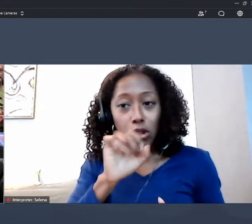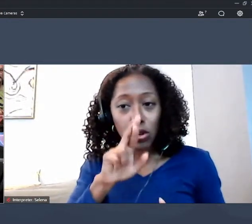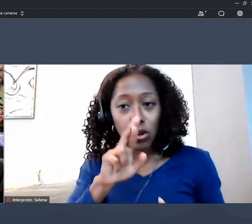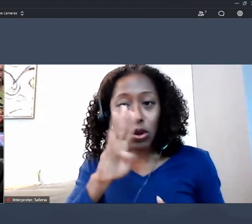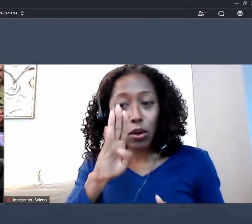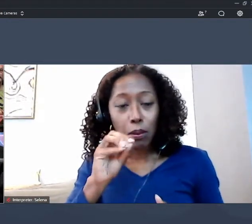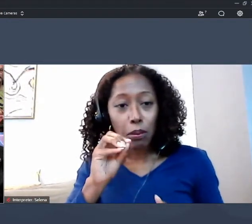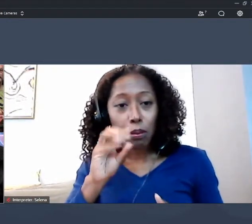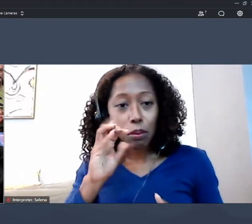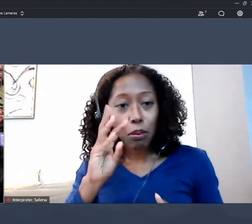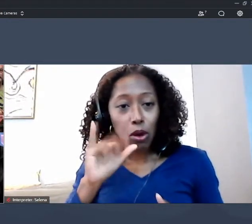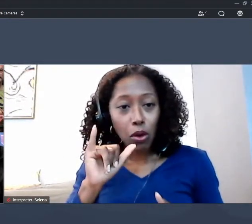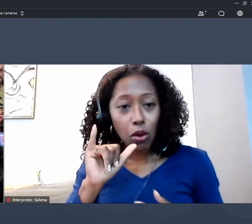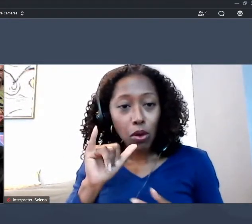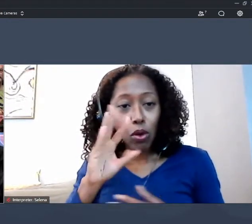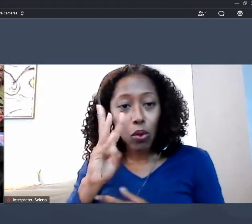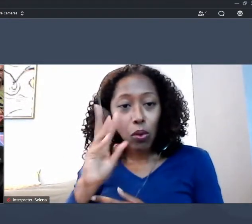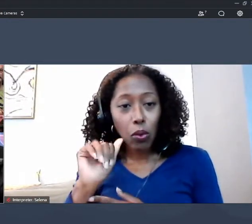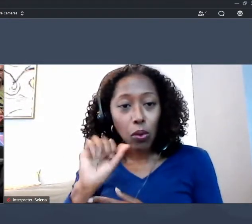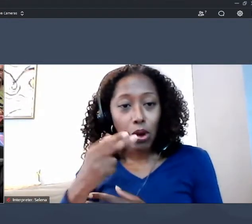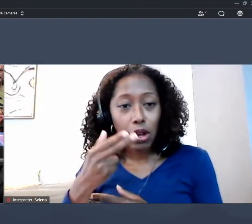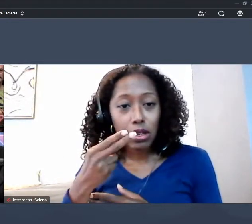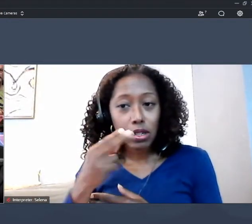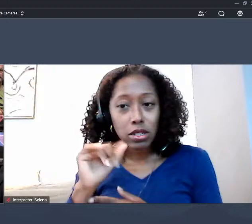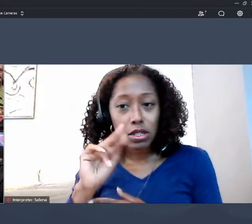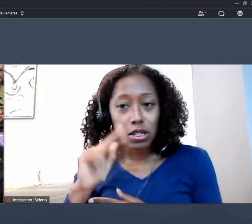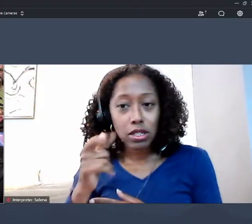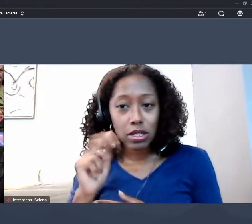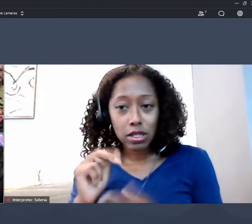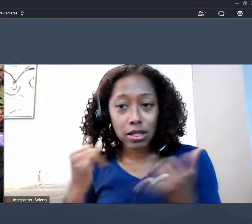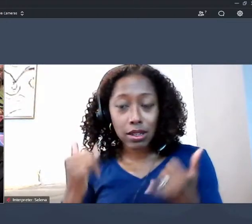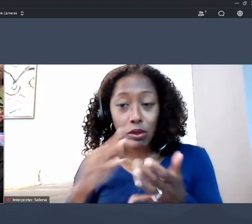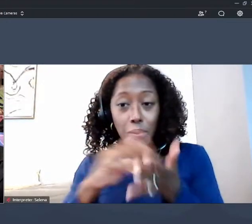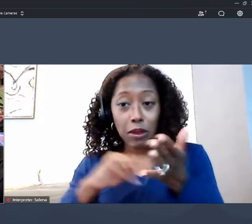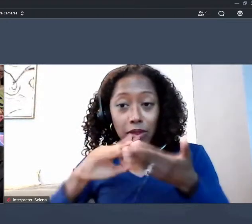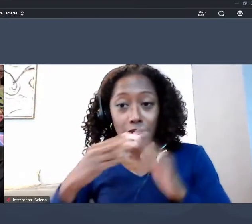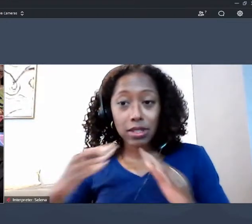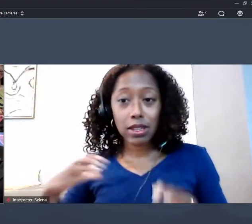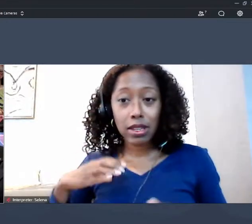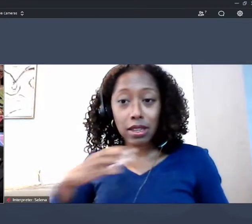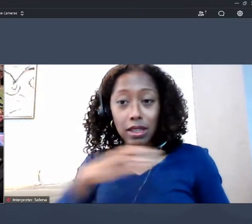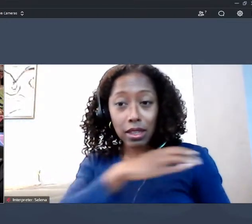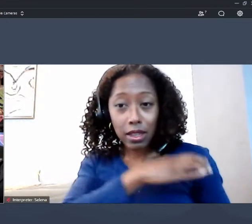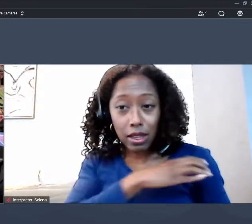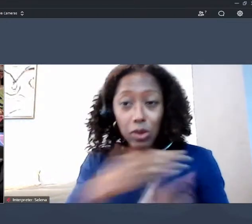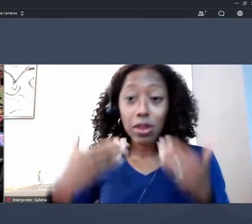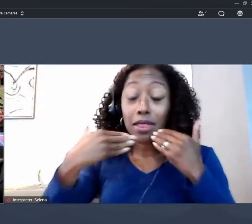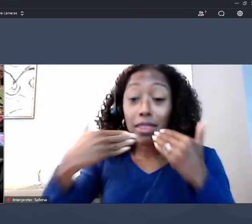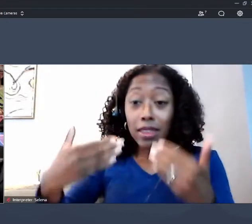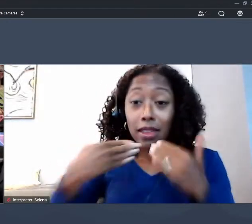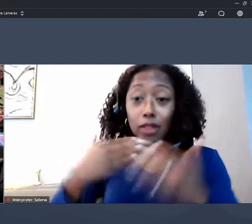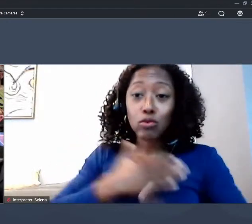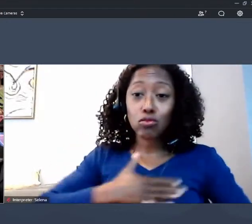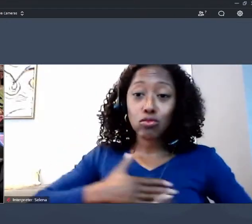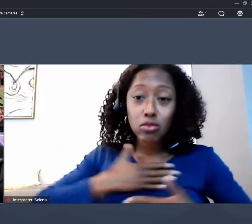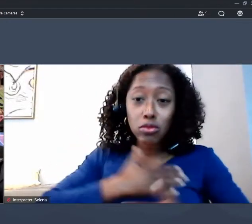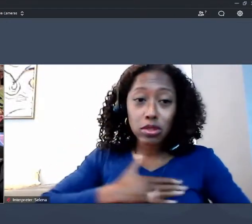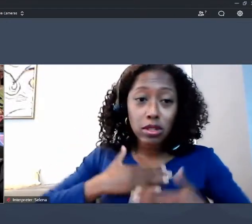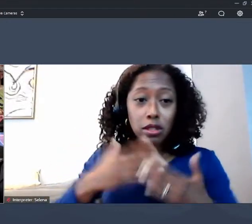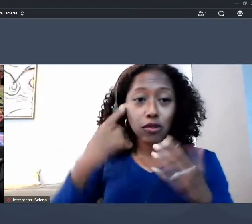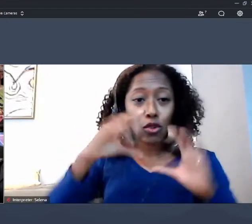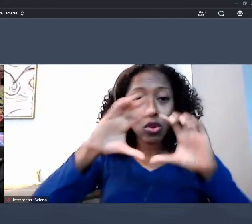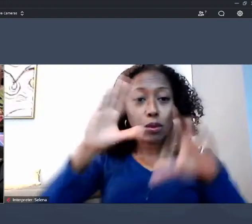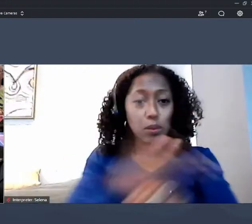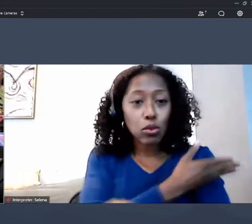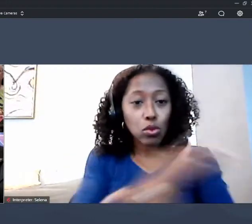Now, therefore be it resolved by the Memphis City Council that thanks and appreciation be expressed to the Temprees,